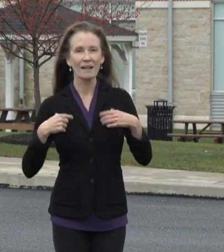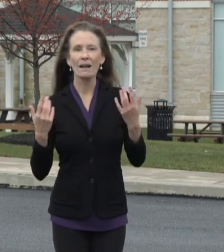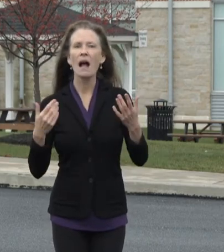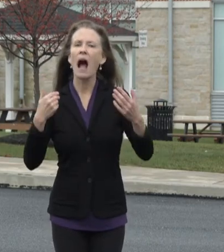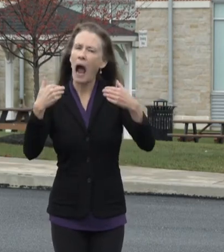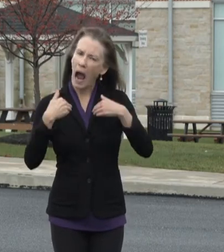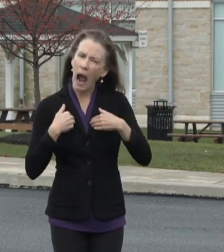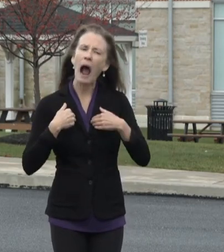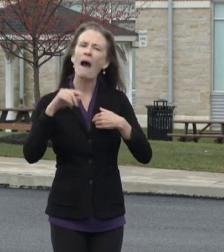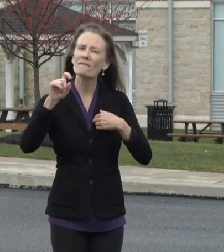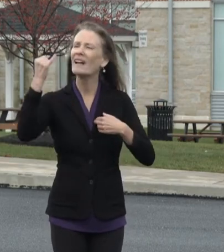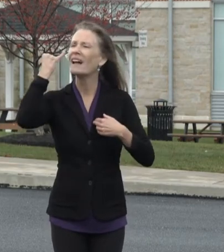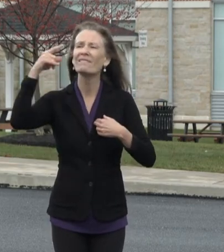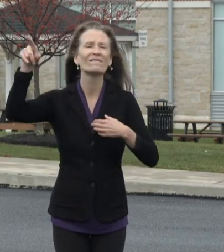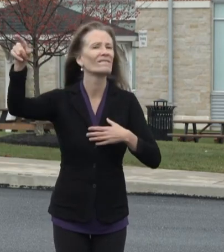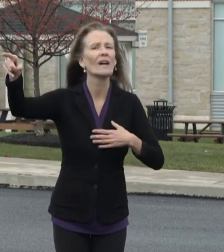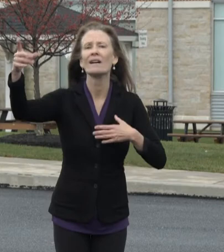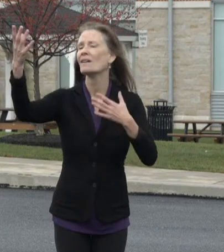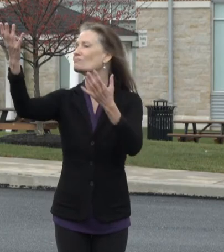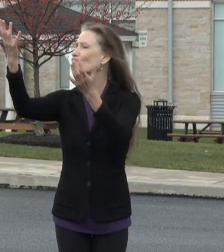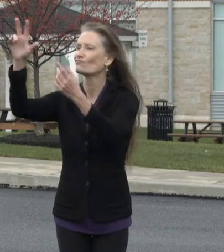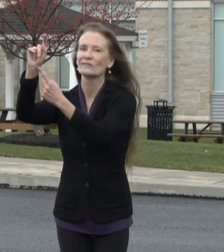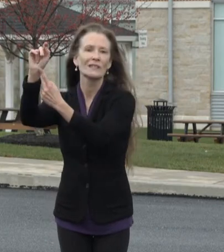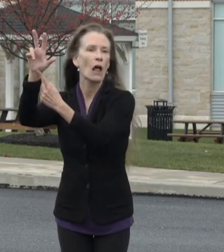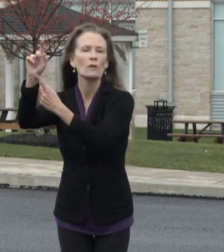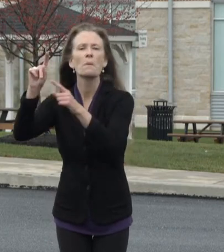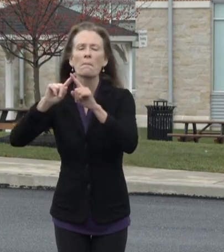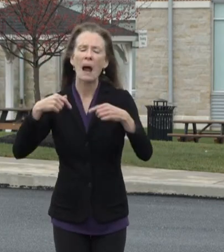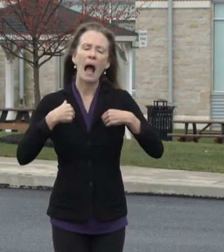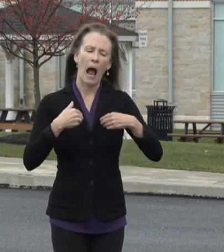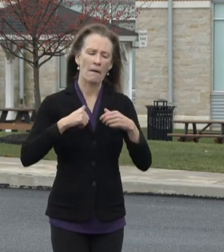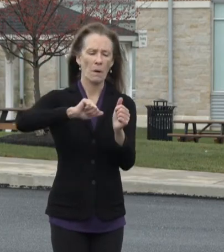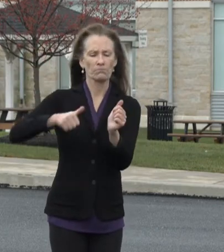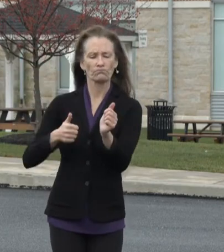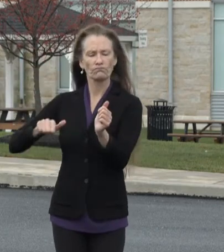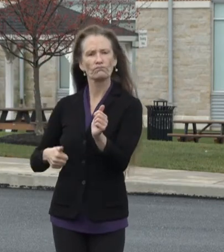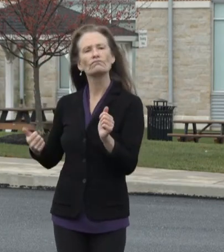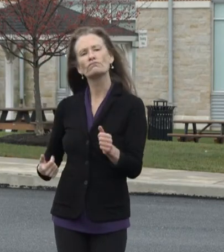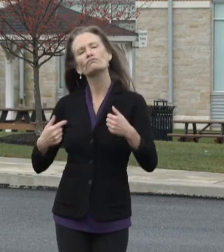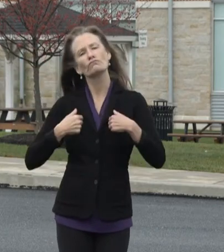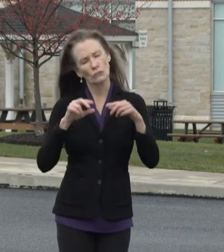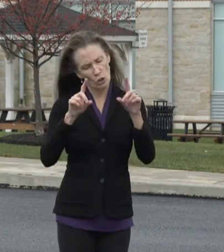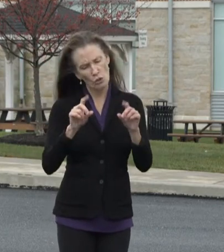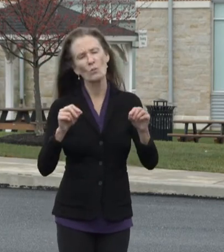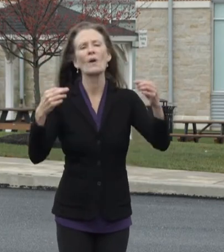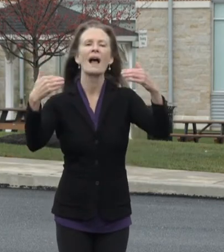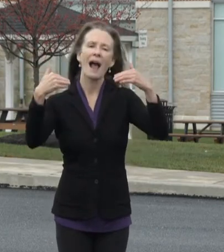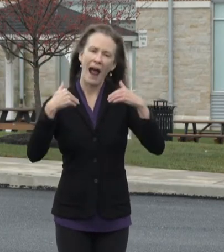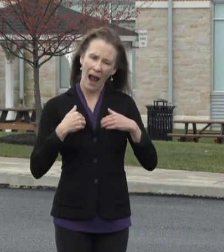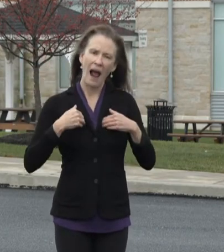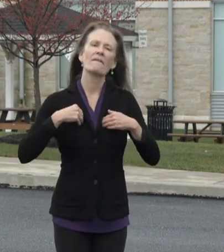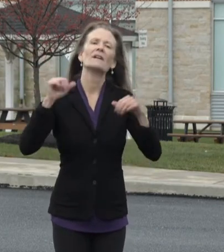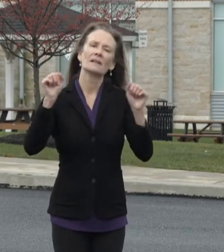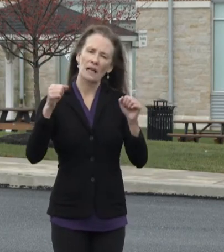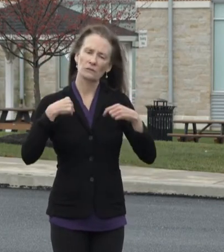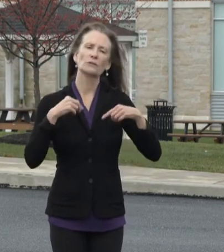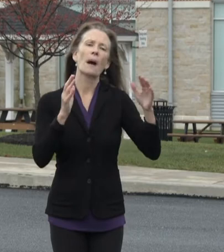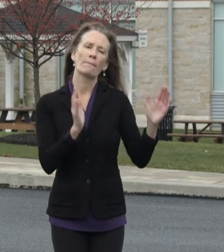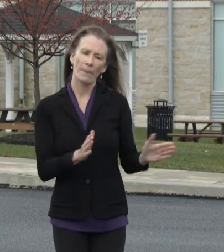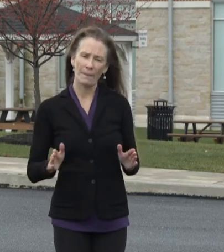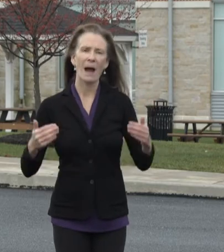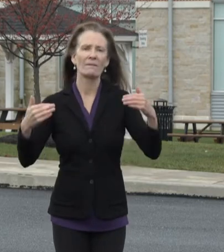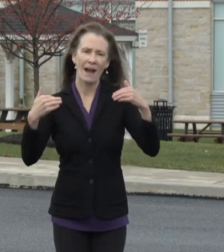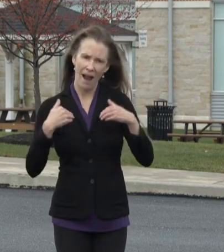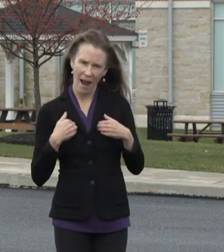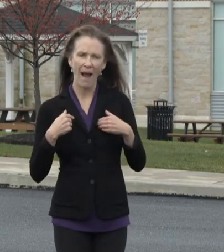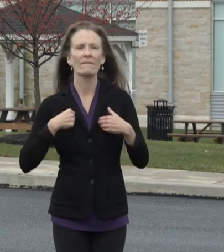maintain continuity in the long-term care facility. So just like anything else we do, we have a number of contingency plans and backup plans if it would